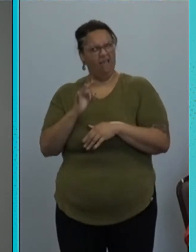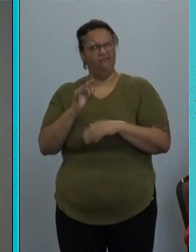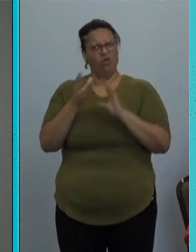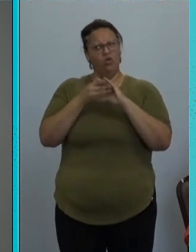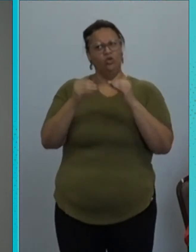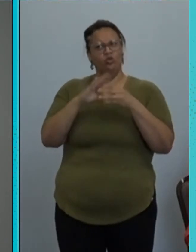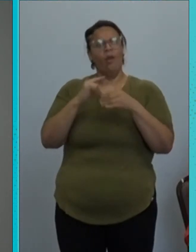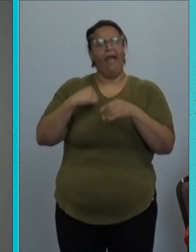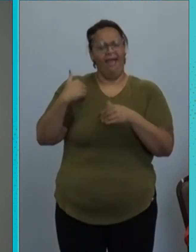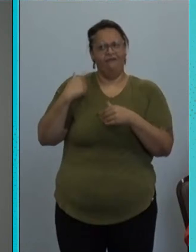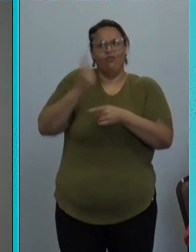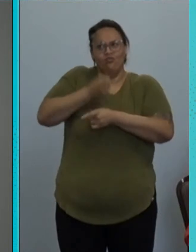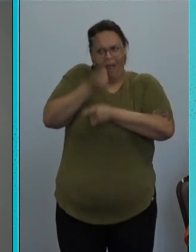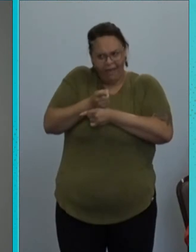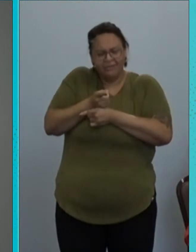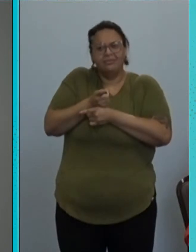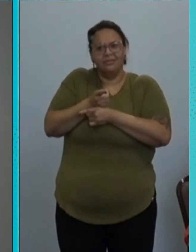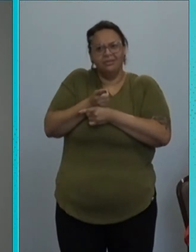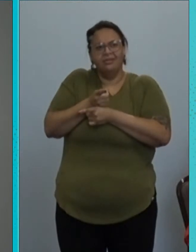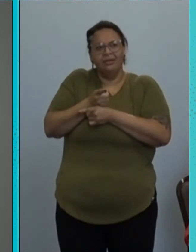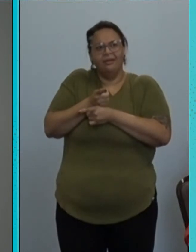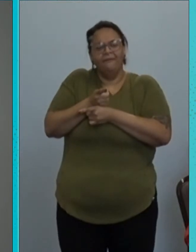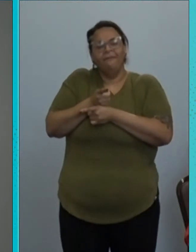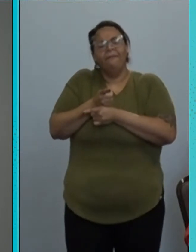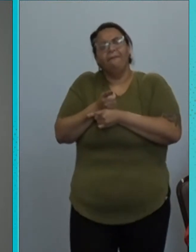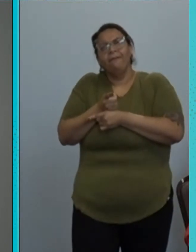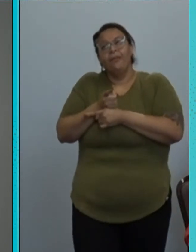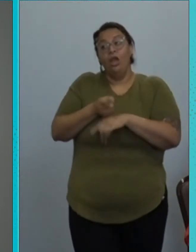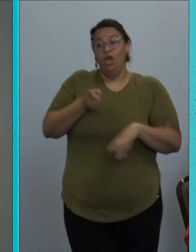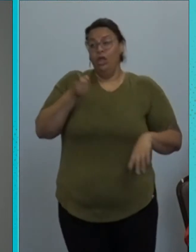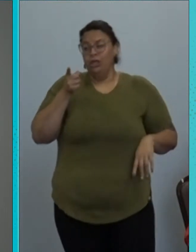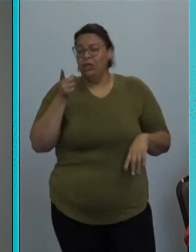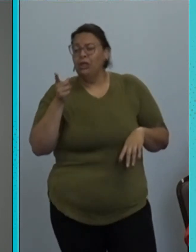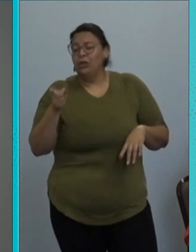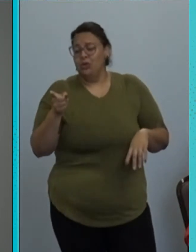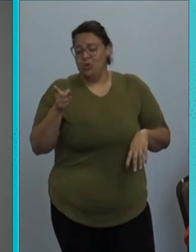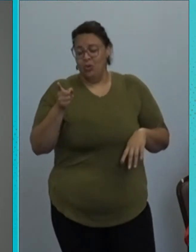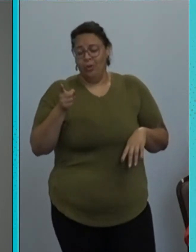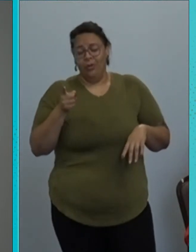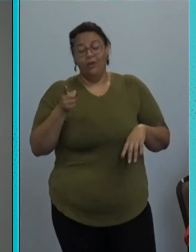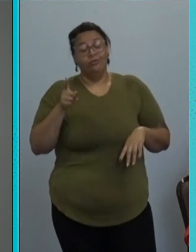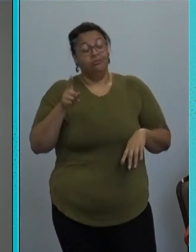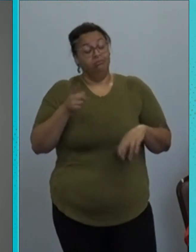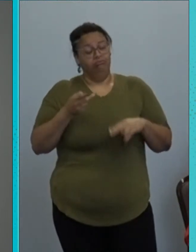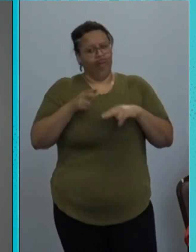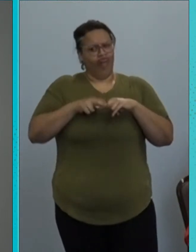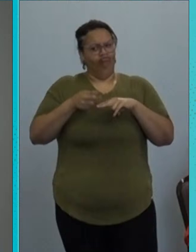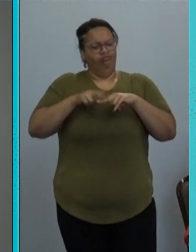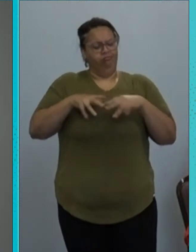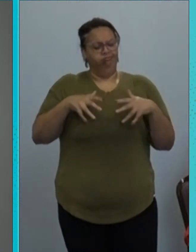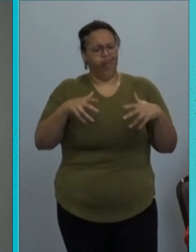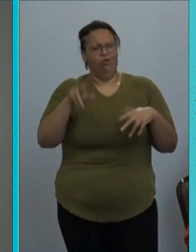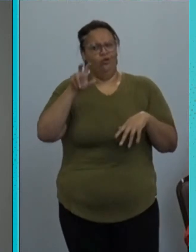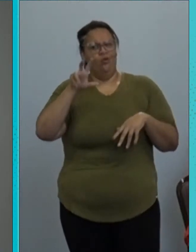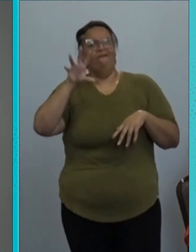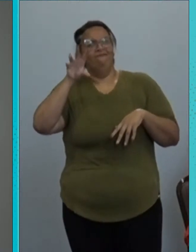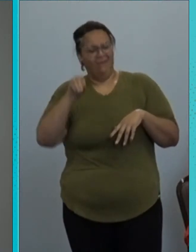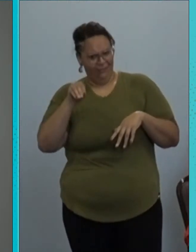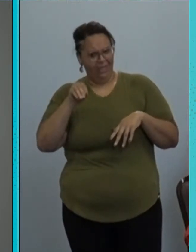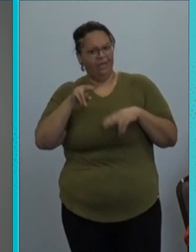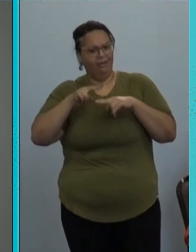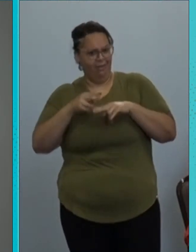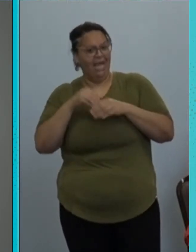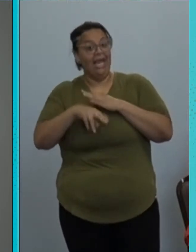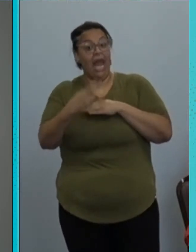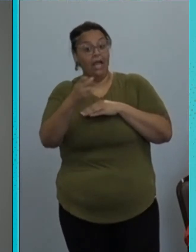right, you, who were 250 pounds in high school,